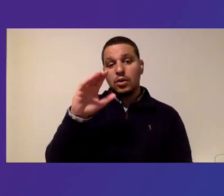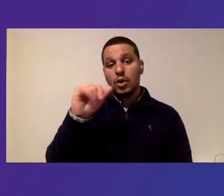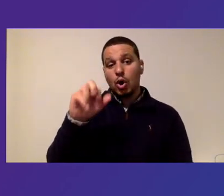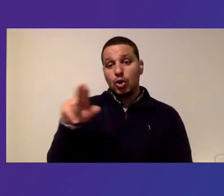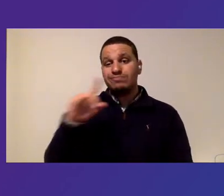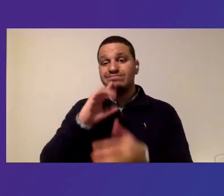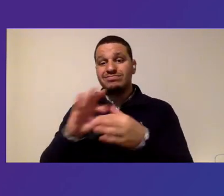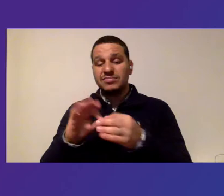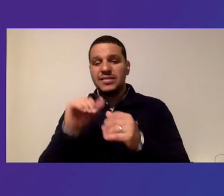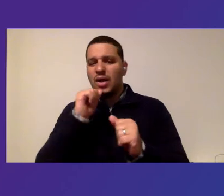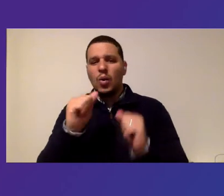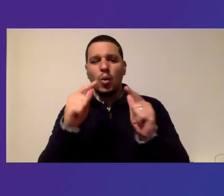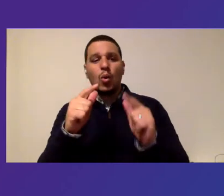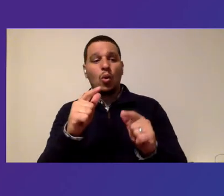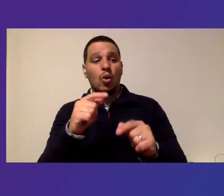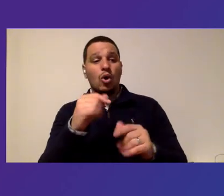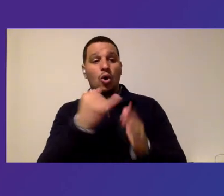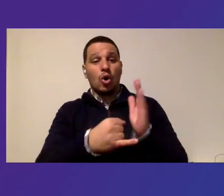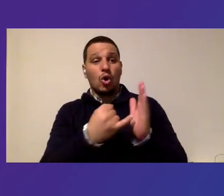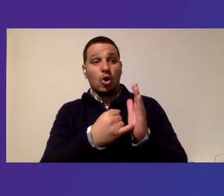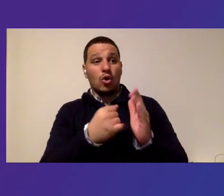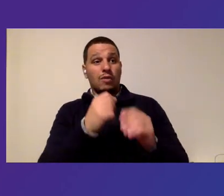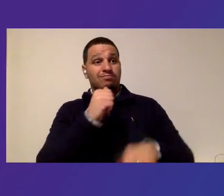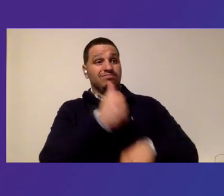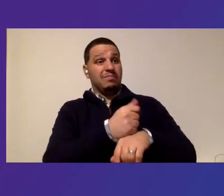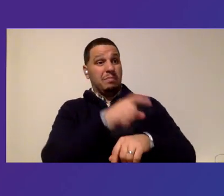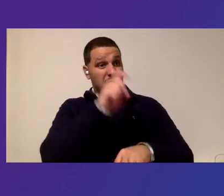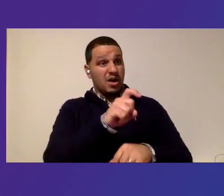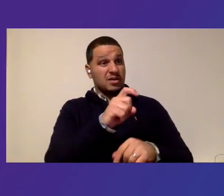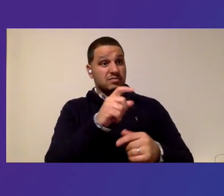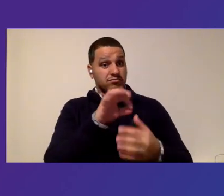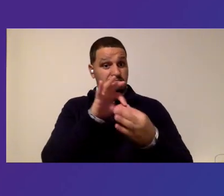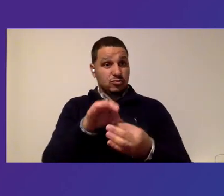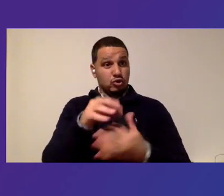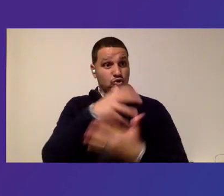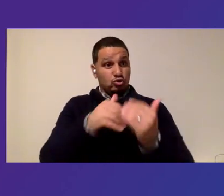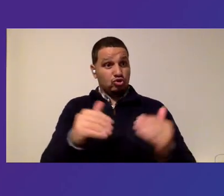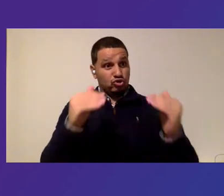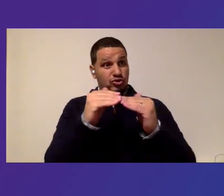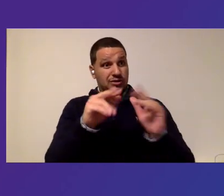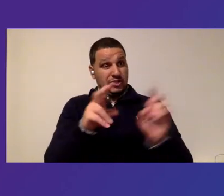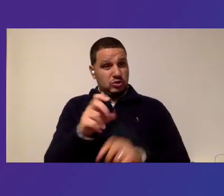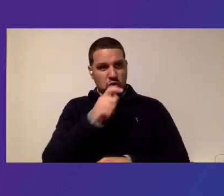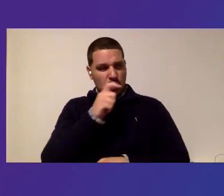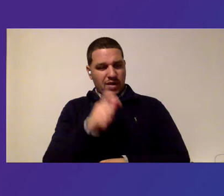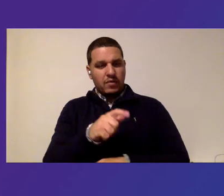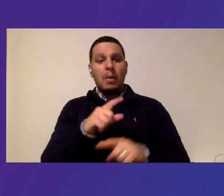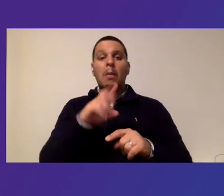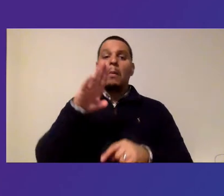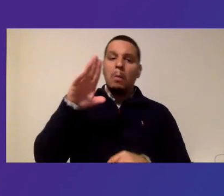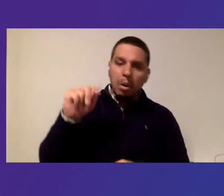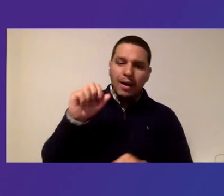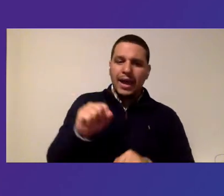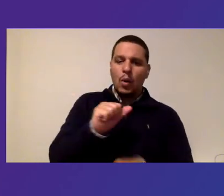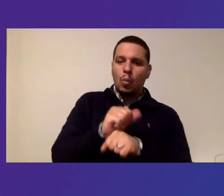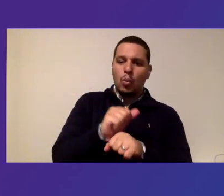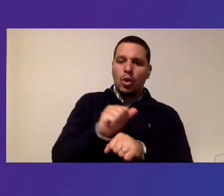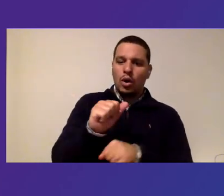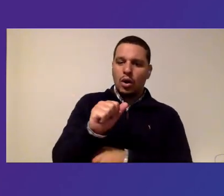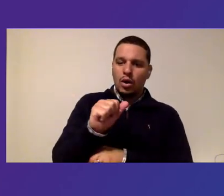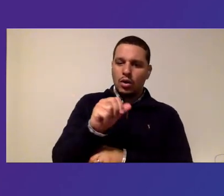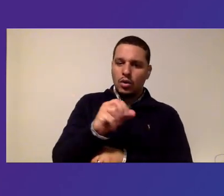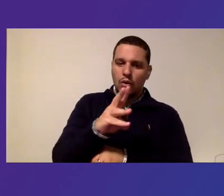to create work explicitly about social justice issues, but they can work in a way that